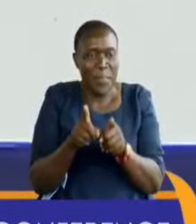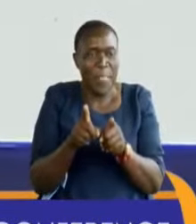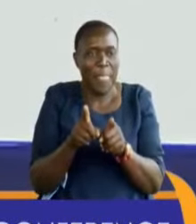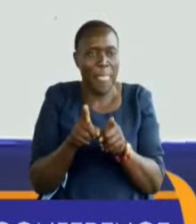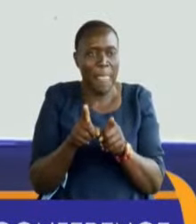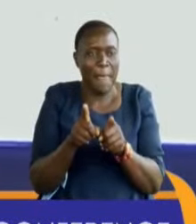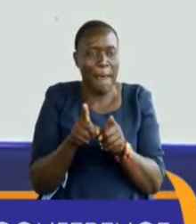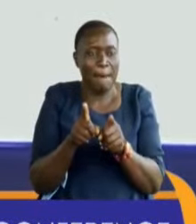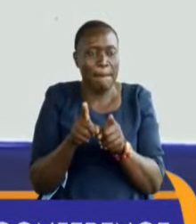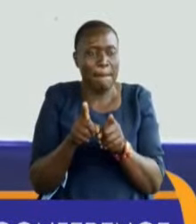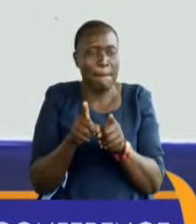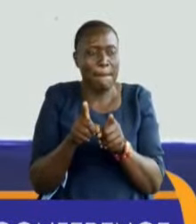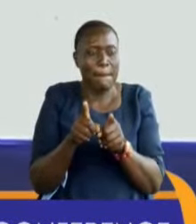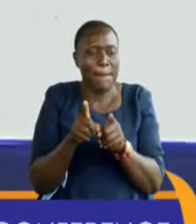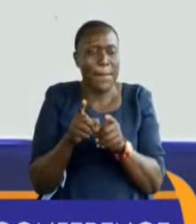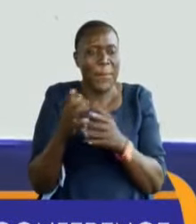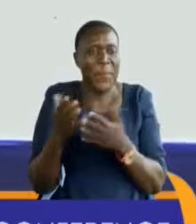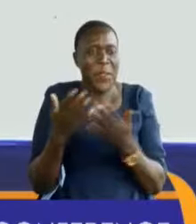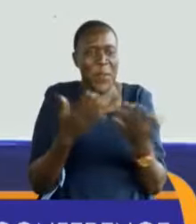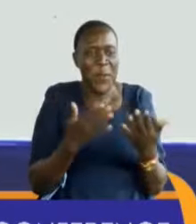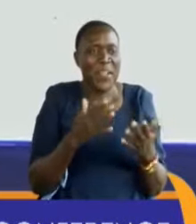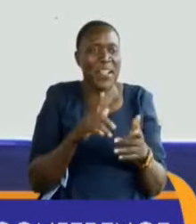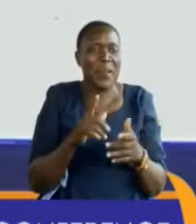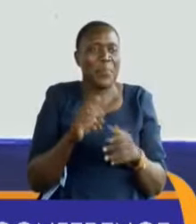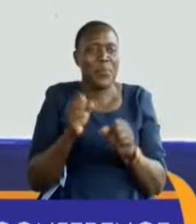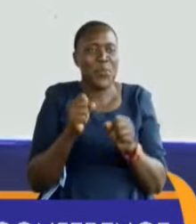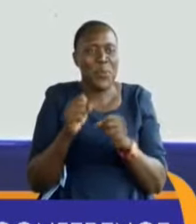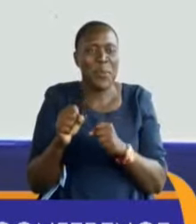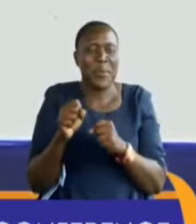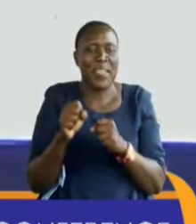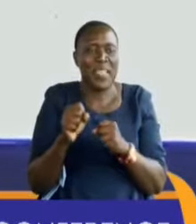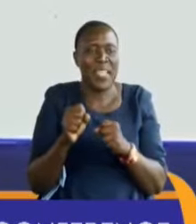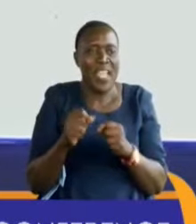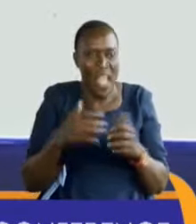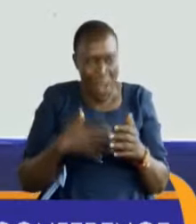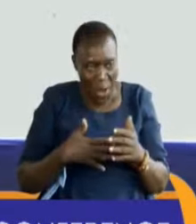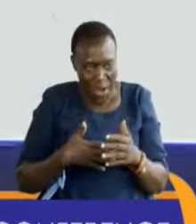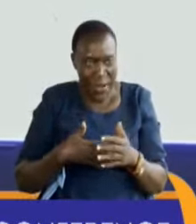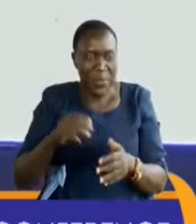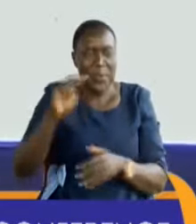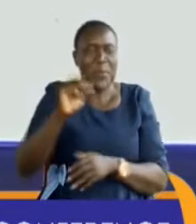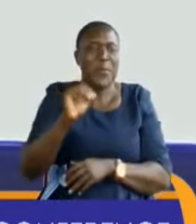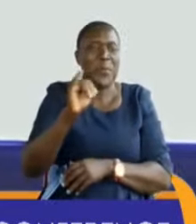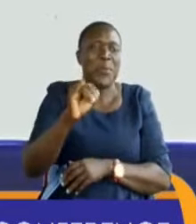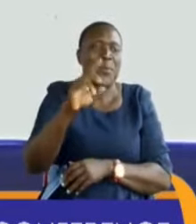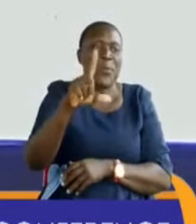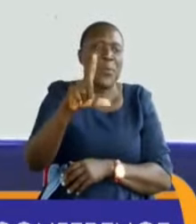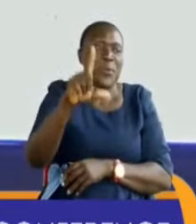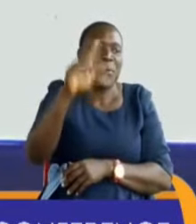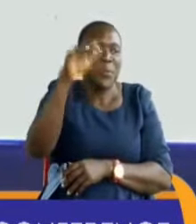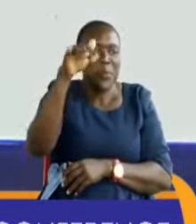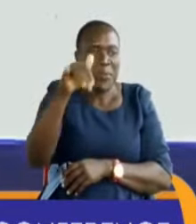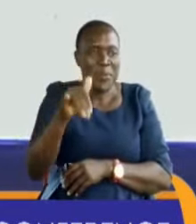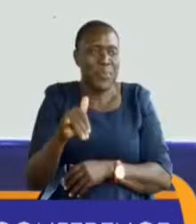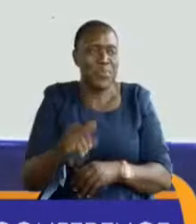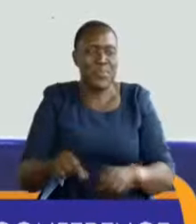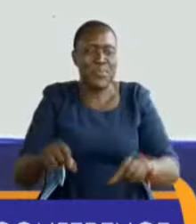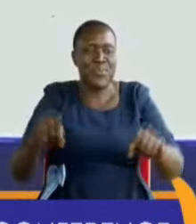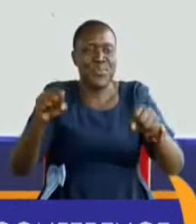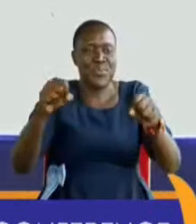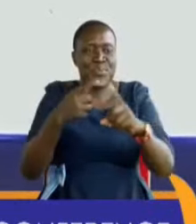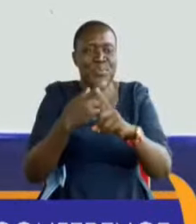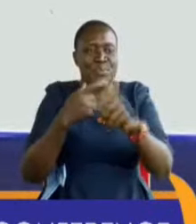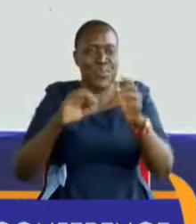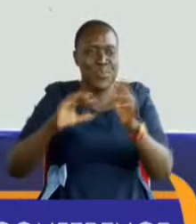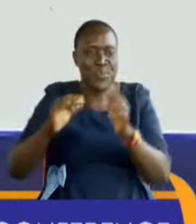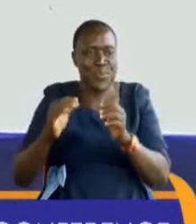very strong lady also. We welcome you to Homa Bay. Baba Honorable Mili Grace Odhiambo, Samanga, our senior most MPs from the county, ought